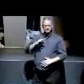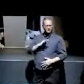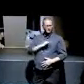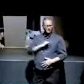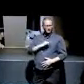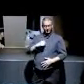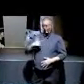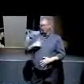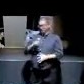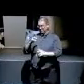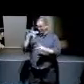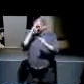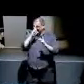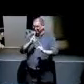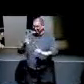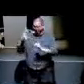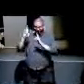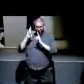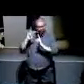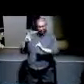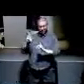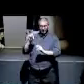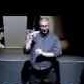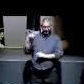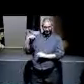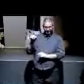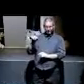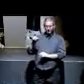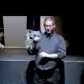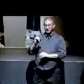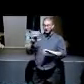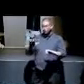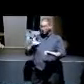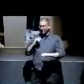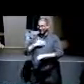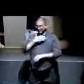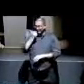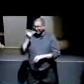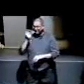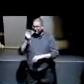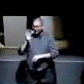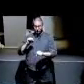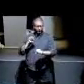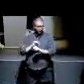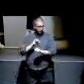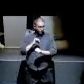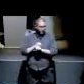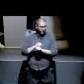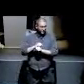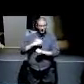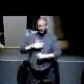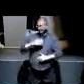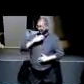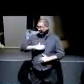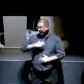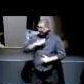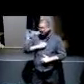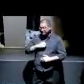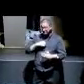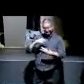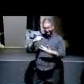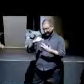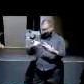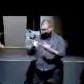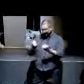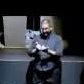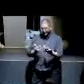us to do our best work, to work for the students, to be passionate about the work and the university he